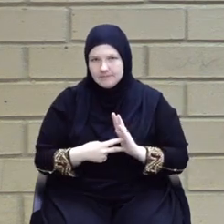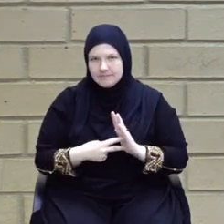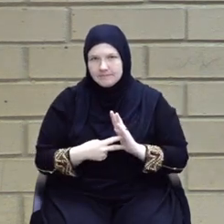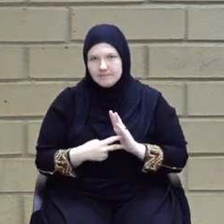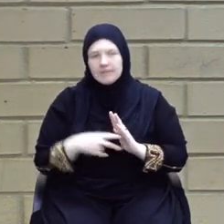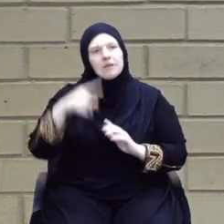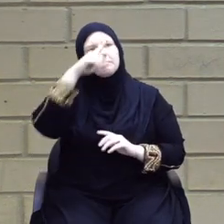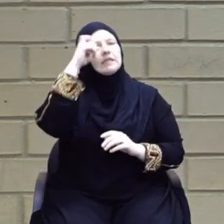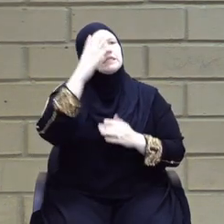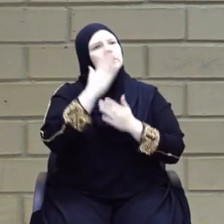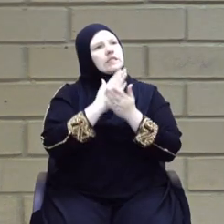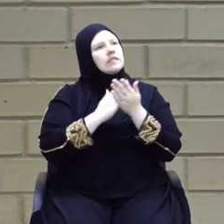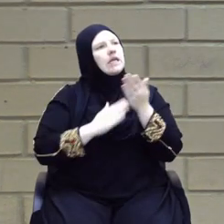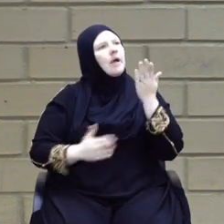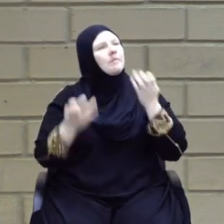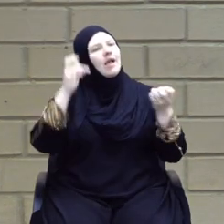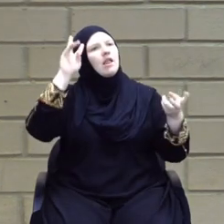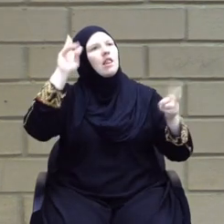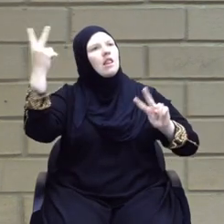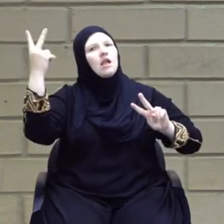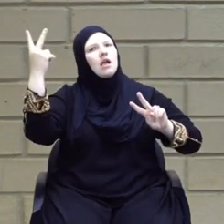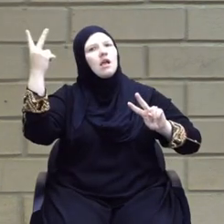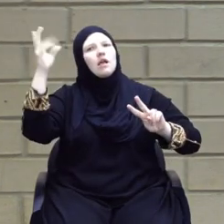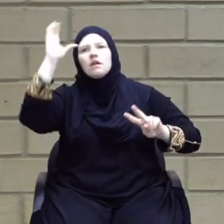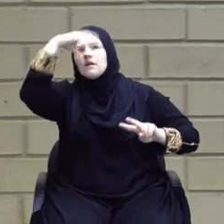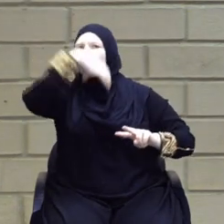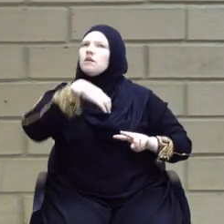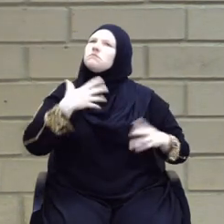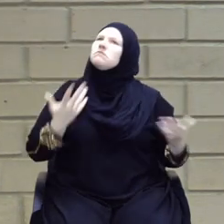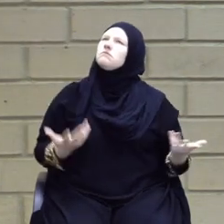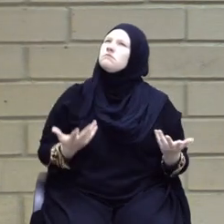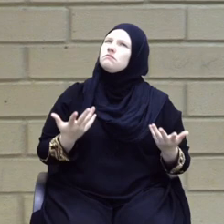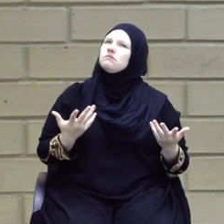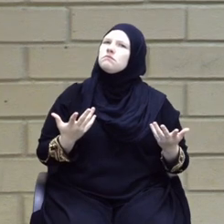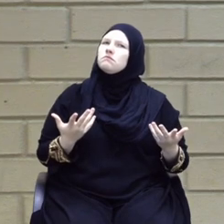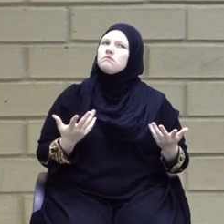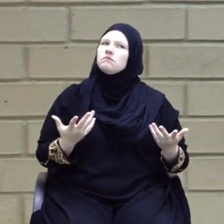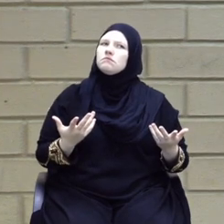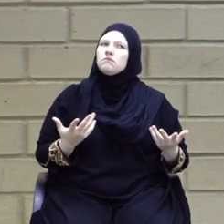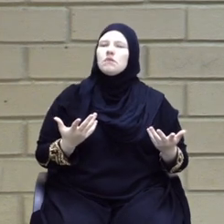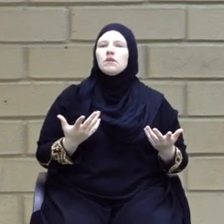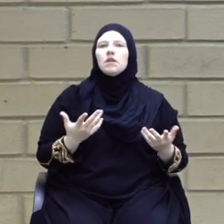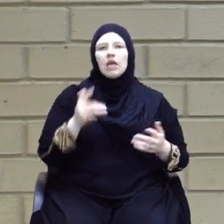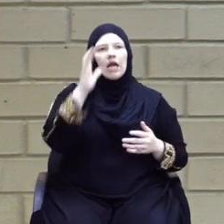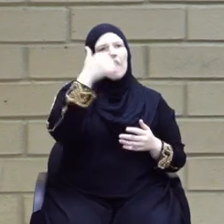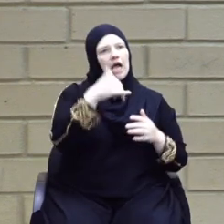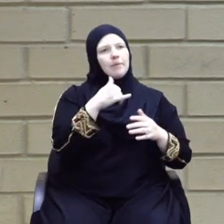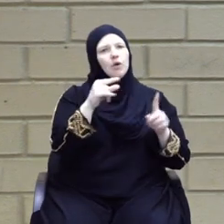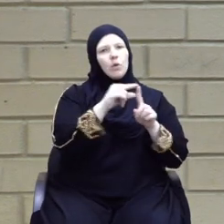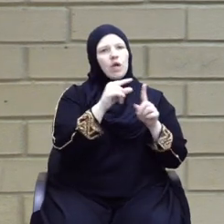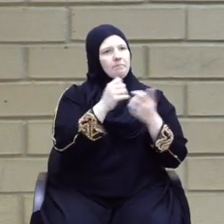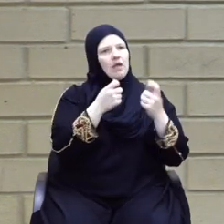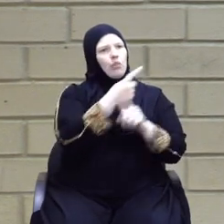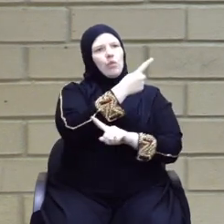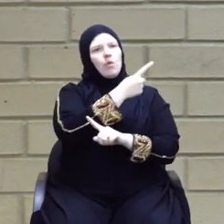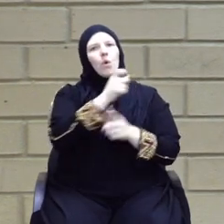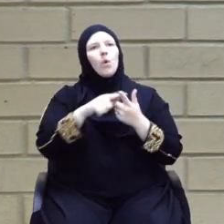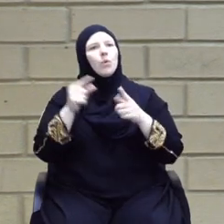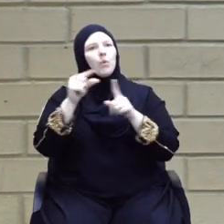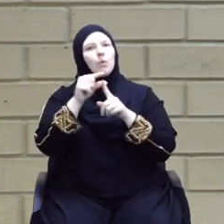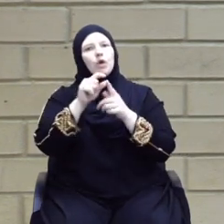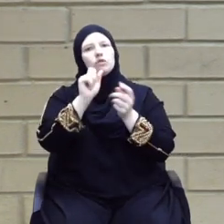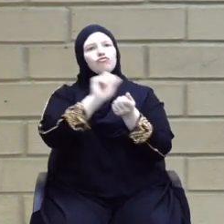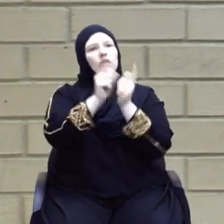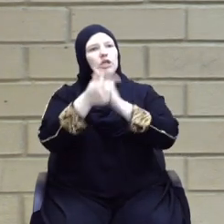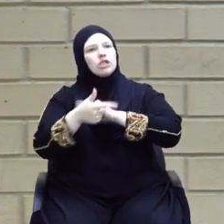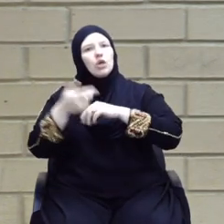Because some might confuse or misinterpret the word gharib and the way it's being